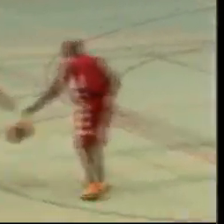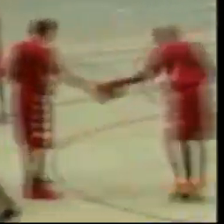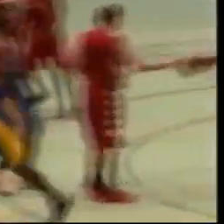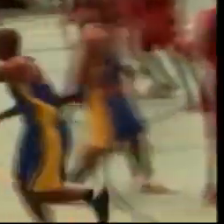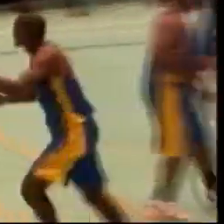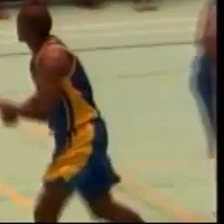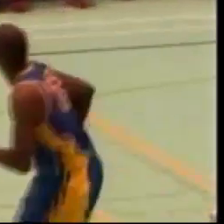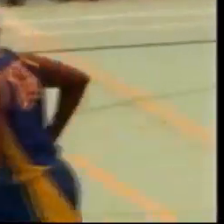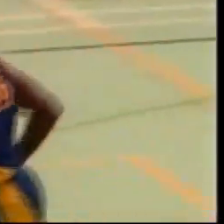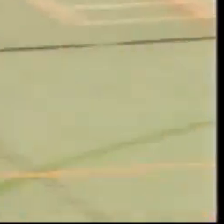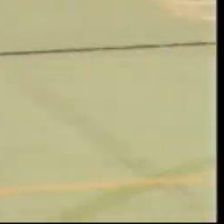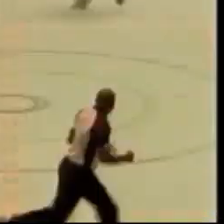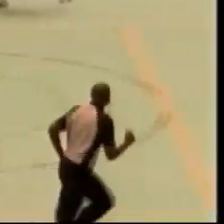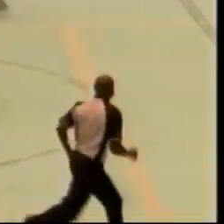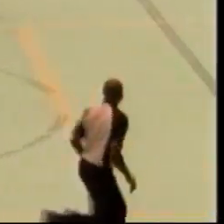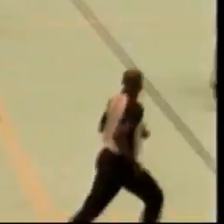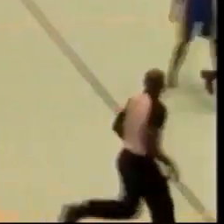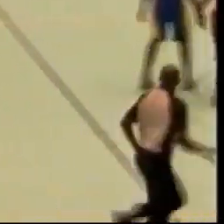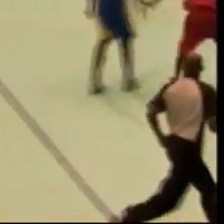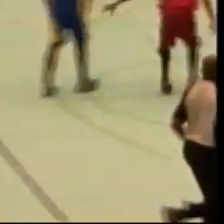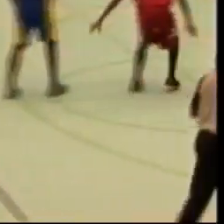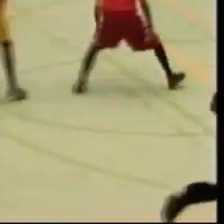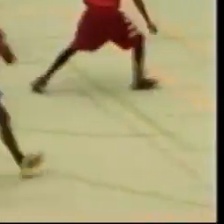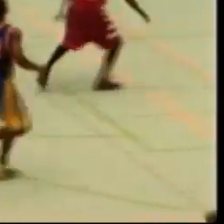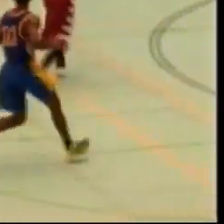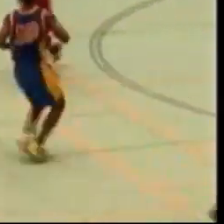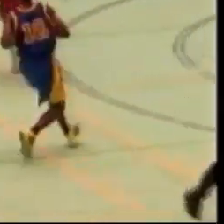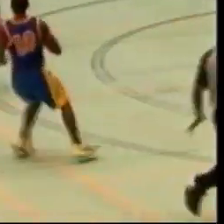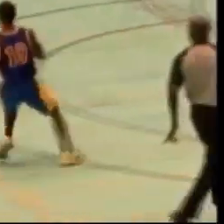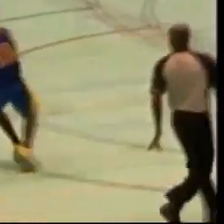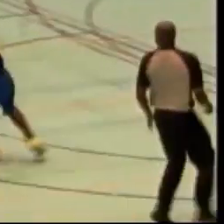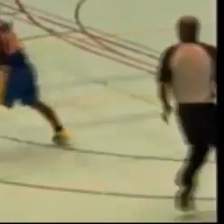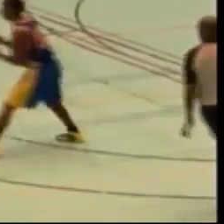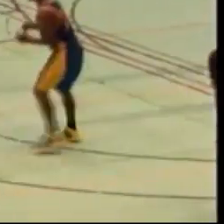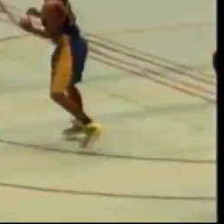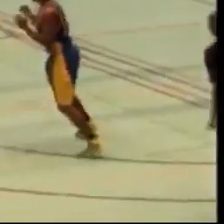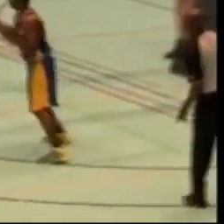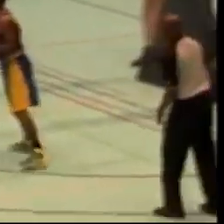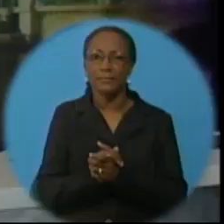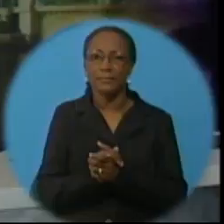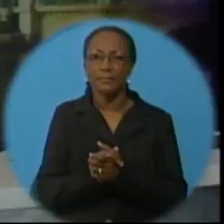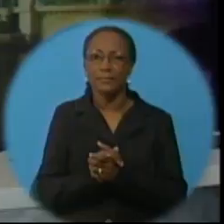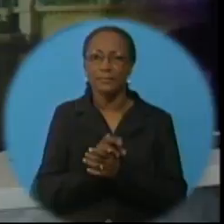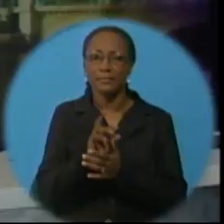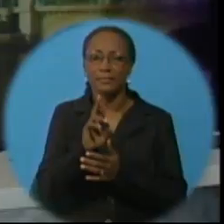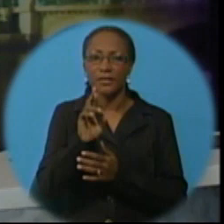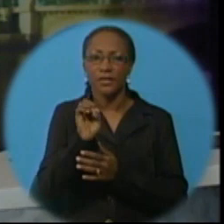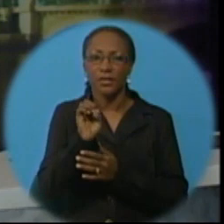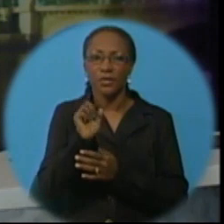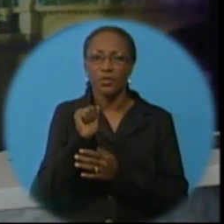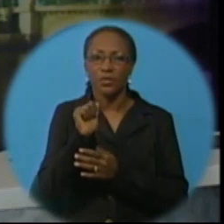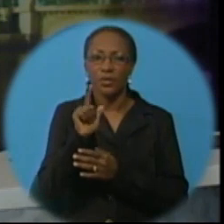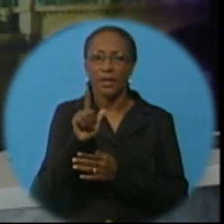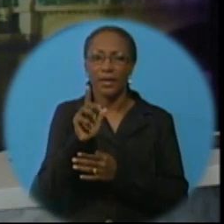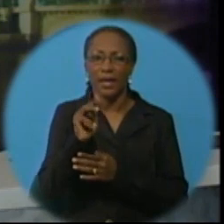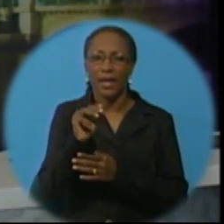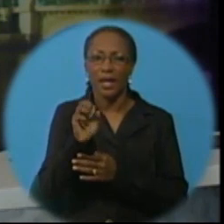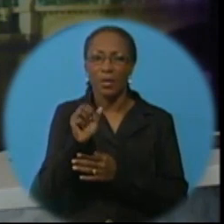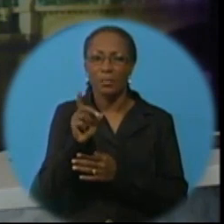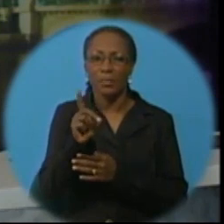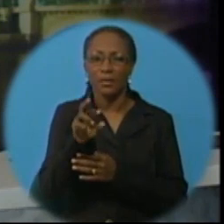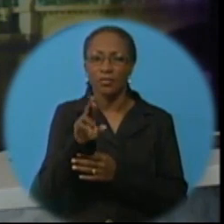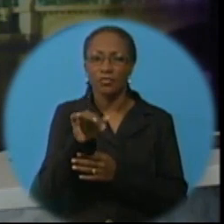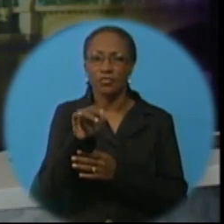25 in a low-scoring affair, 62-37. In football, Real